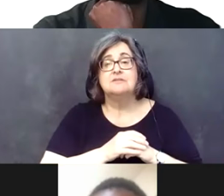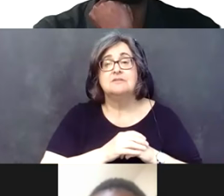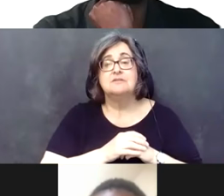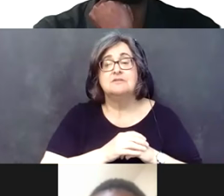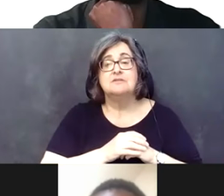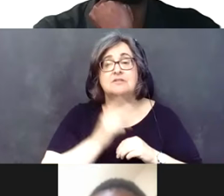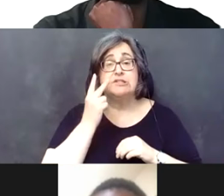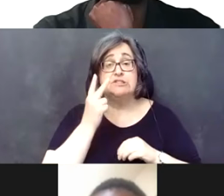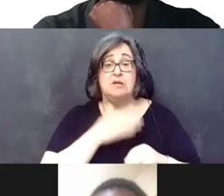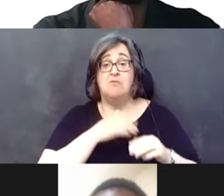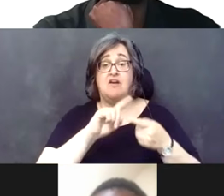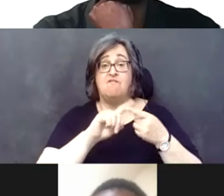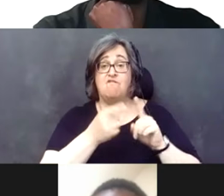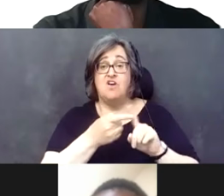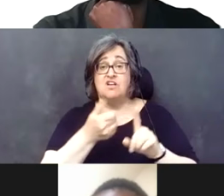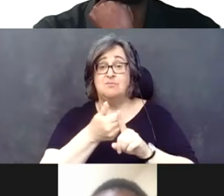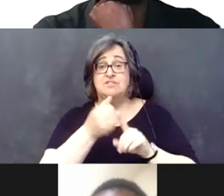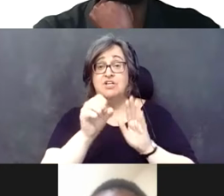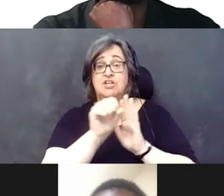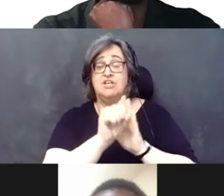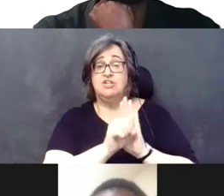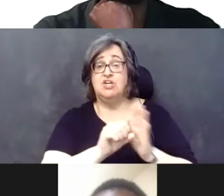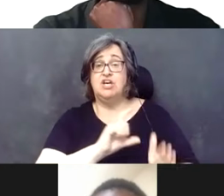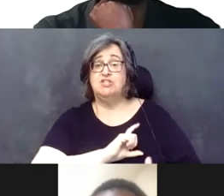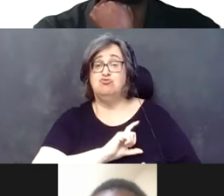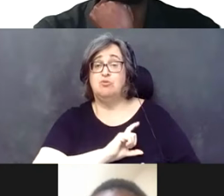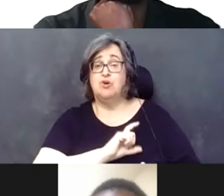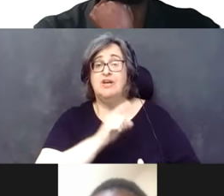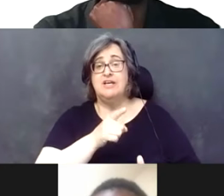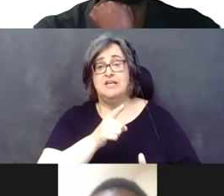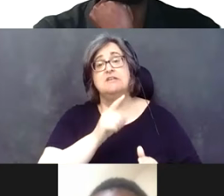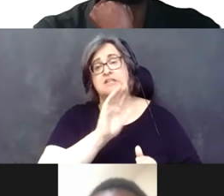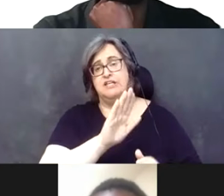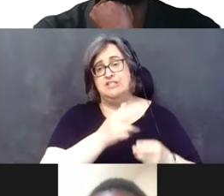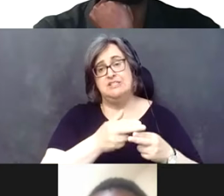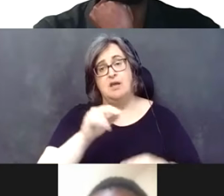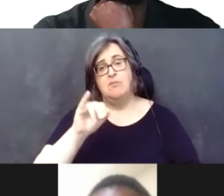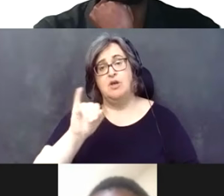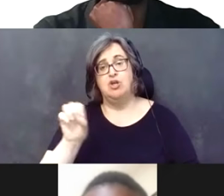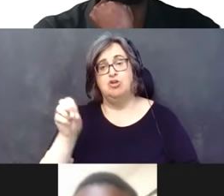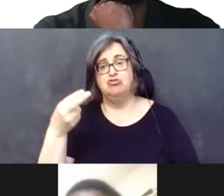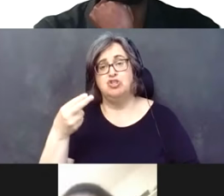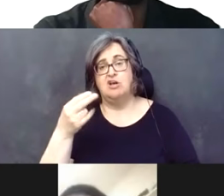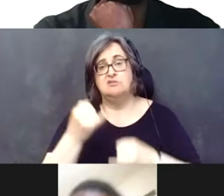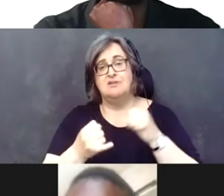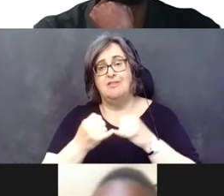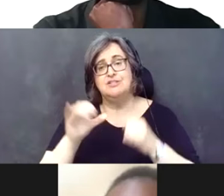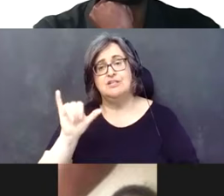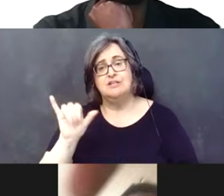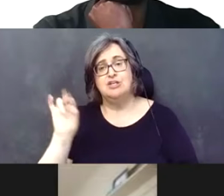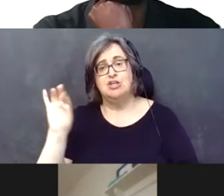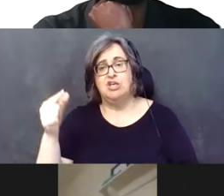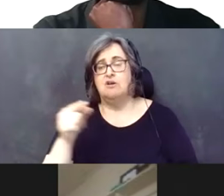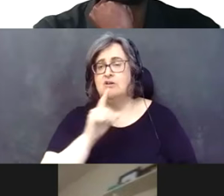state trooper, and his name is Josh Young, and he's a great guy, and that I